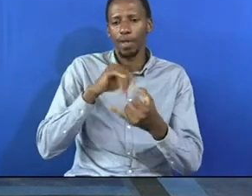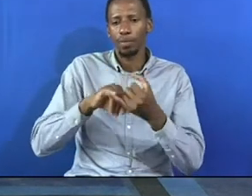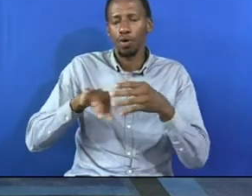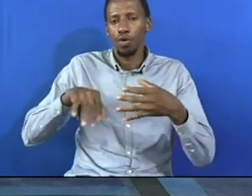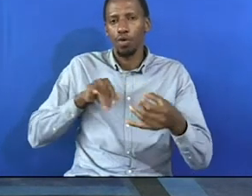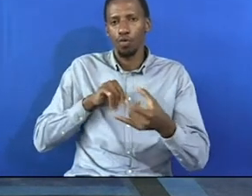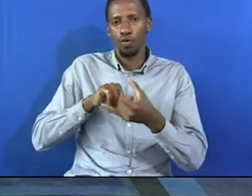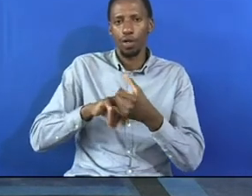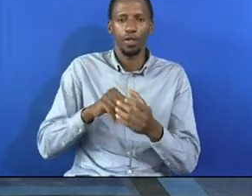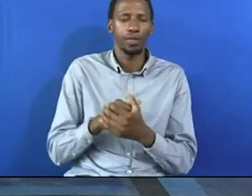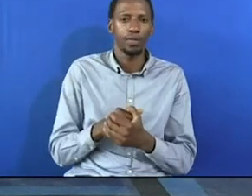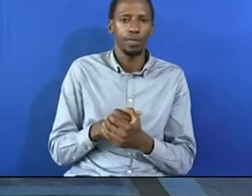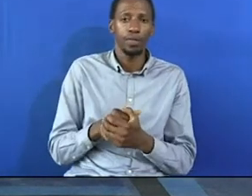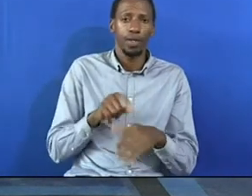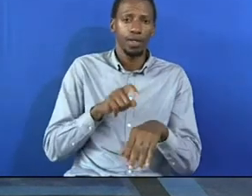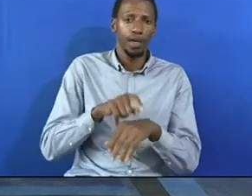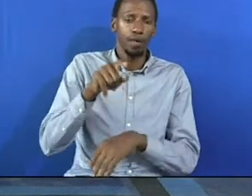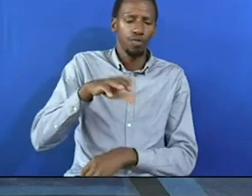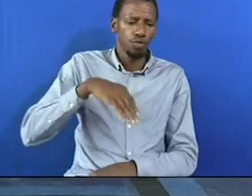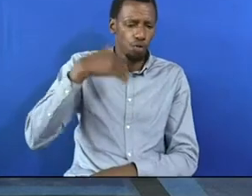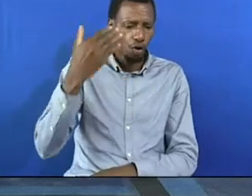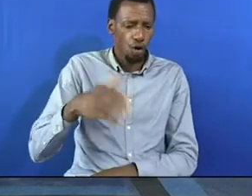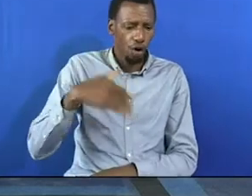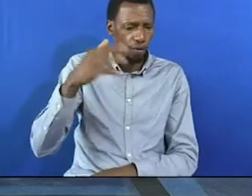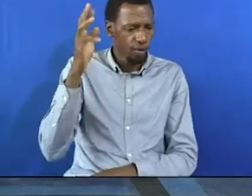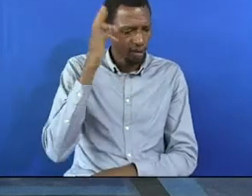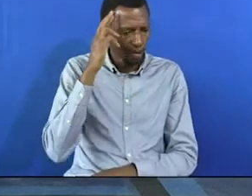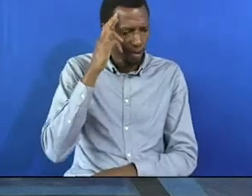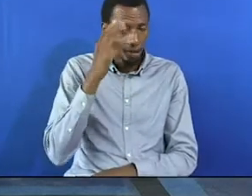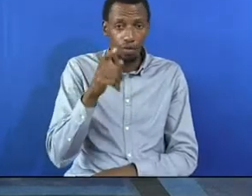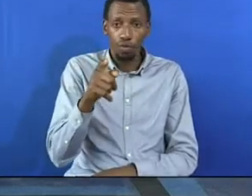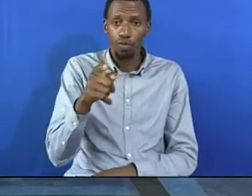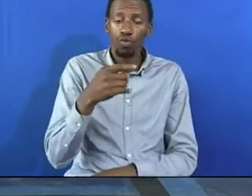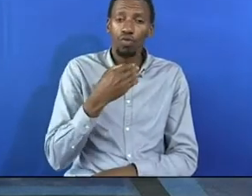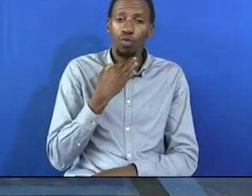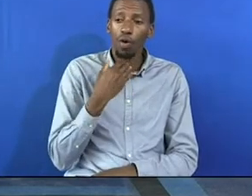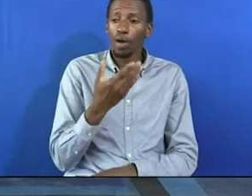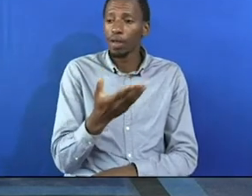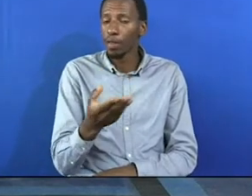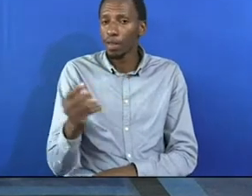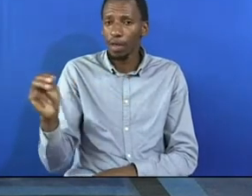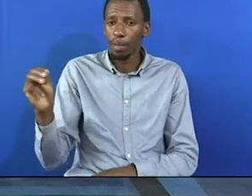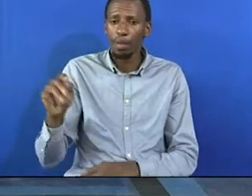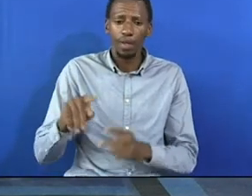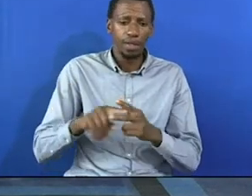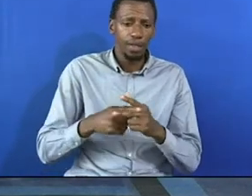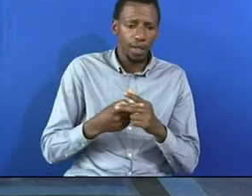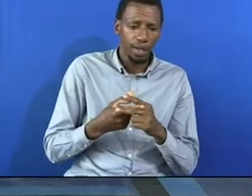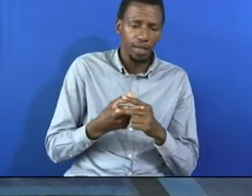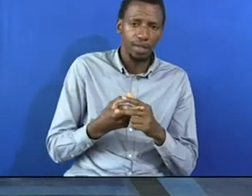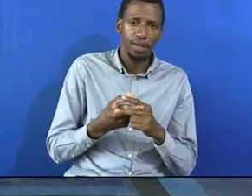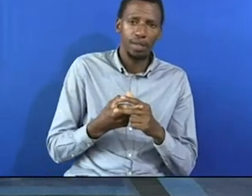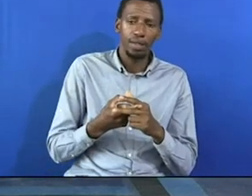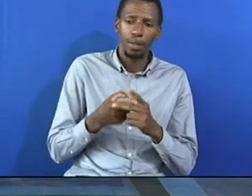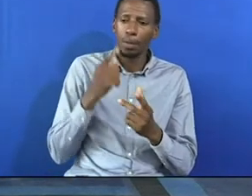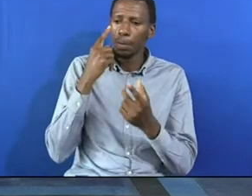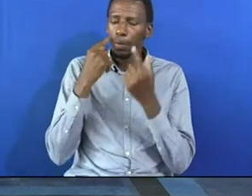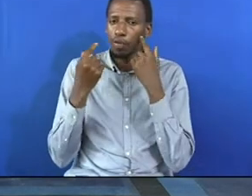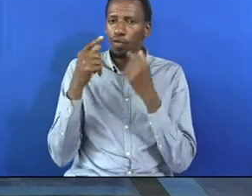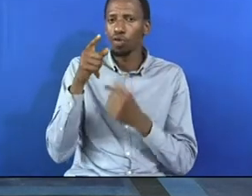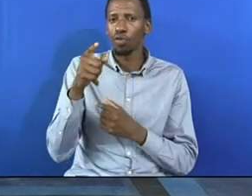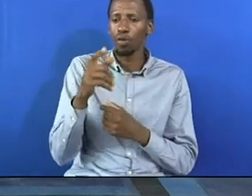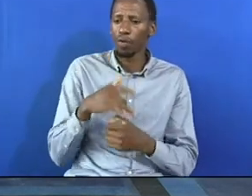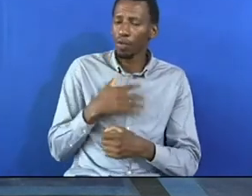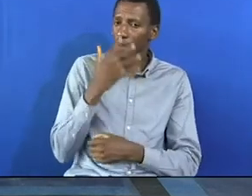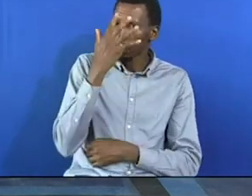And so when you keep reminding them, do you want them to start mourning before you get embarrassed?